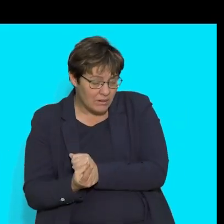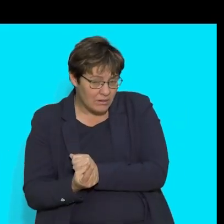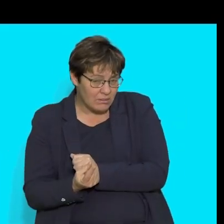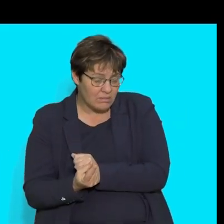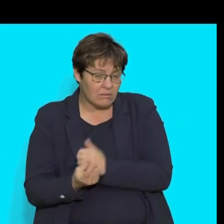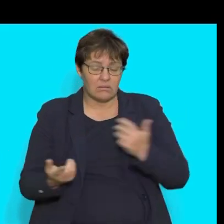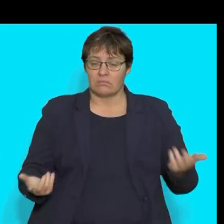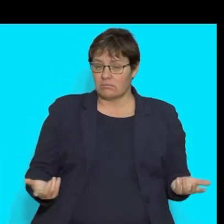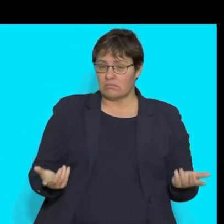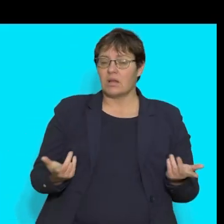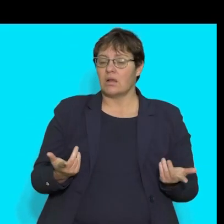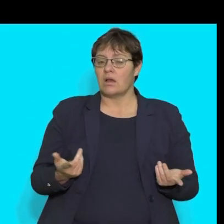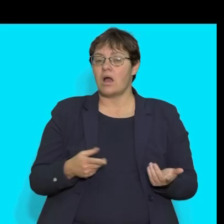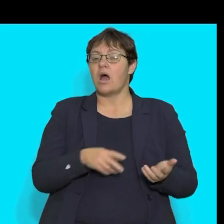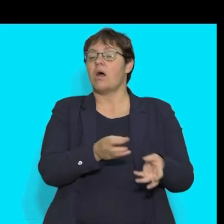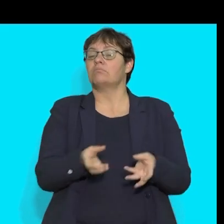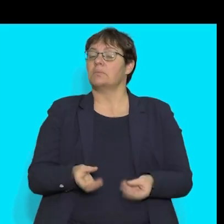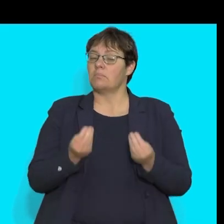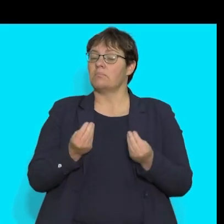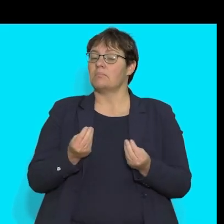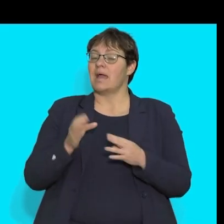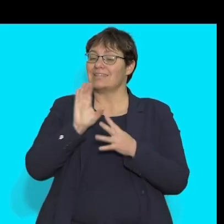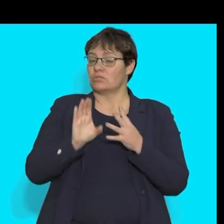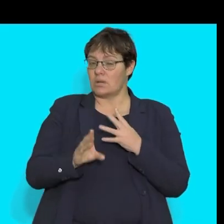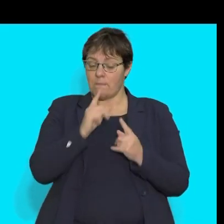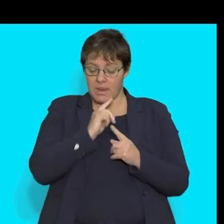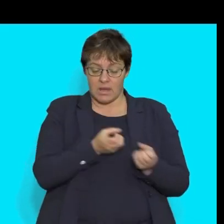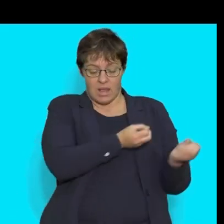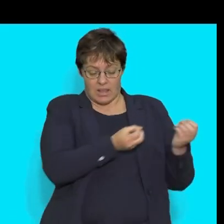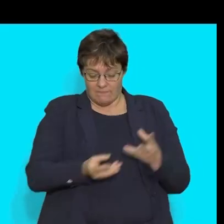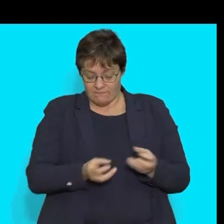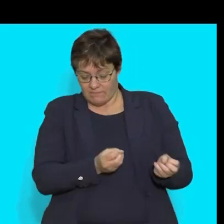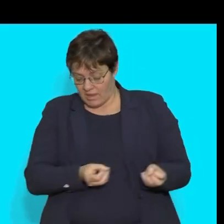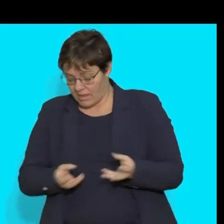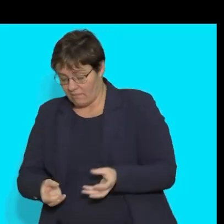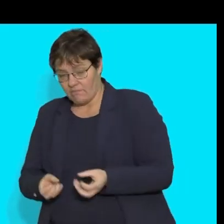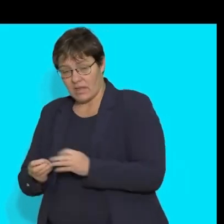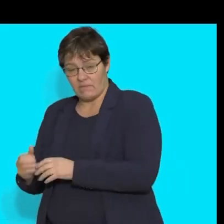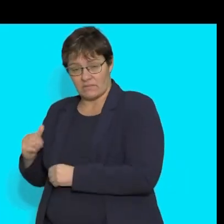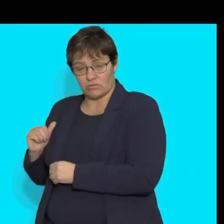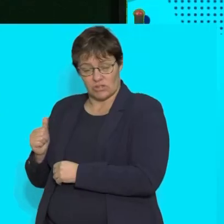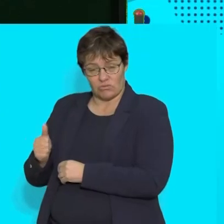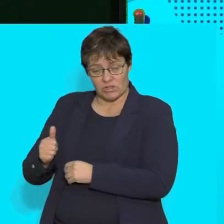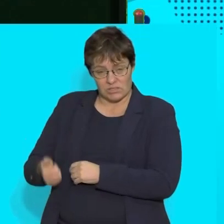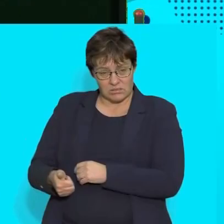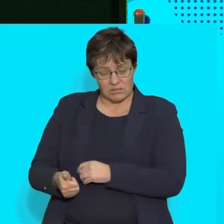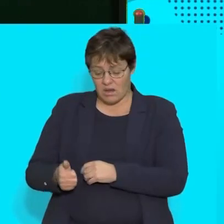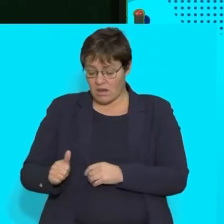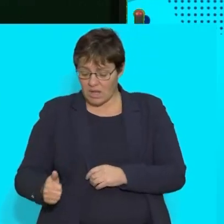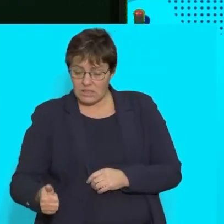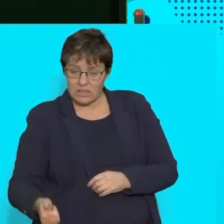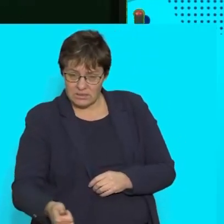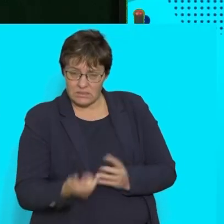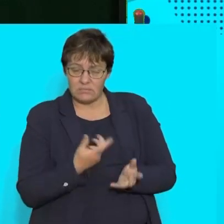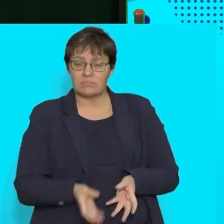what happens to the acquired characteristic? Does it then pass on from one generation to the next and to the next,